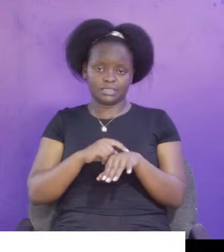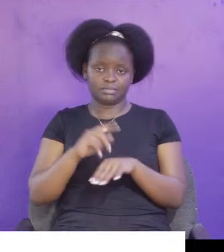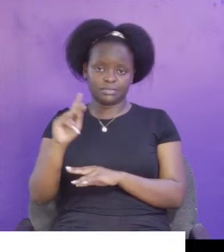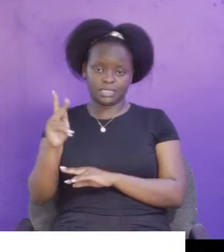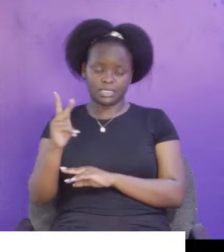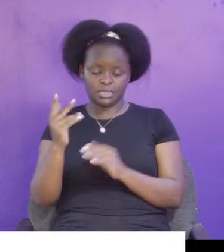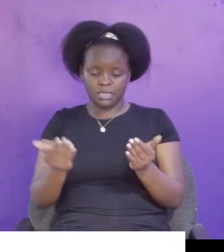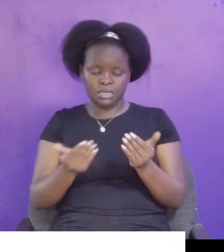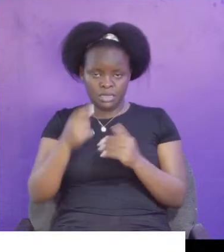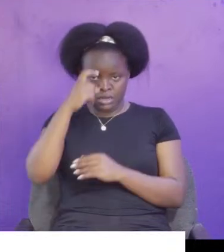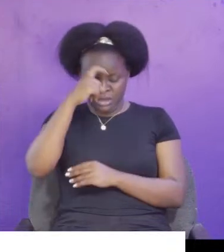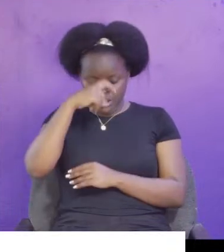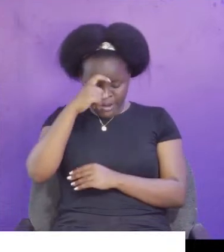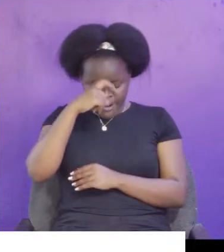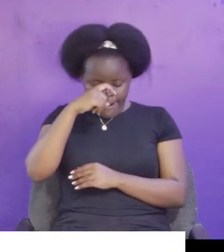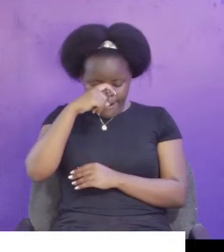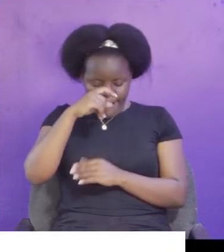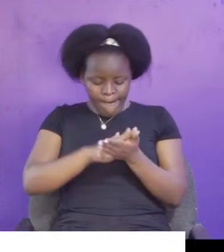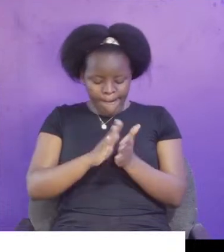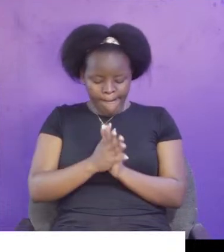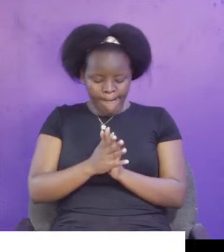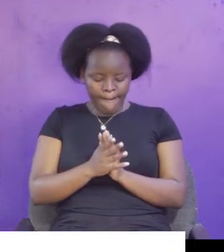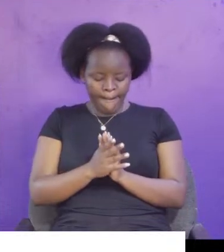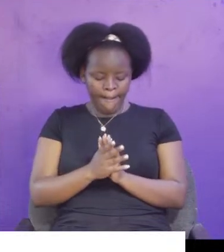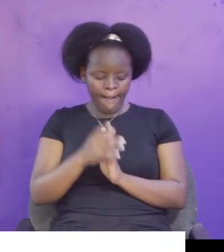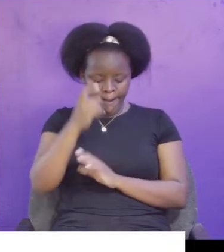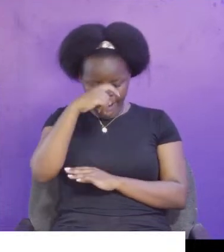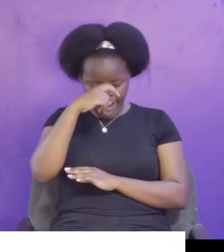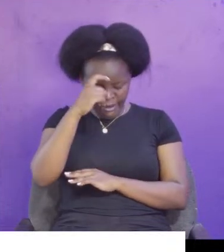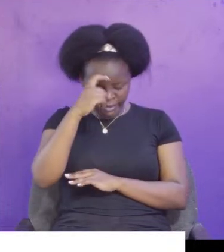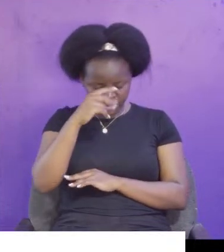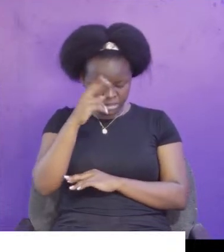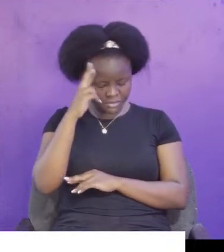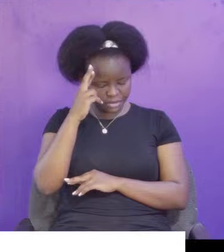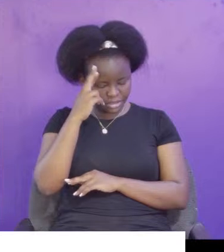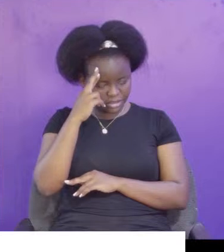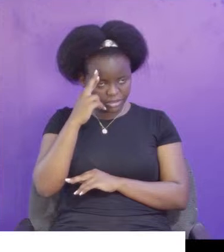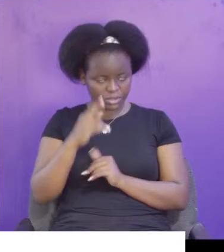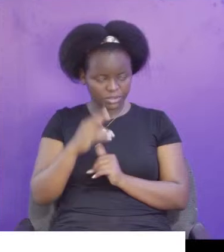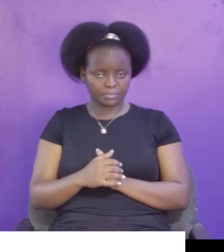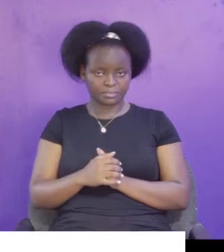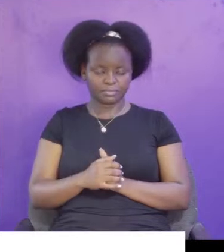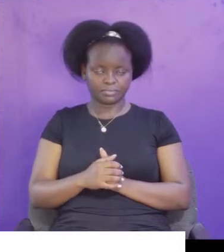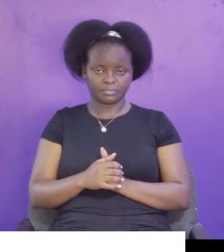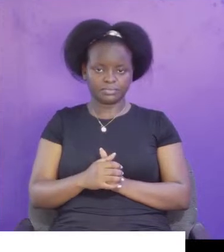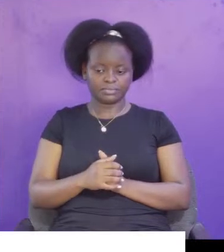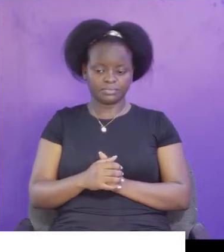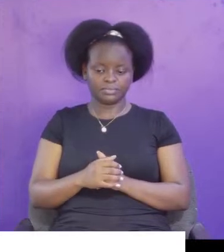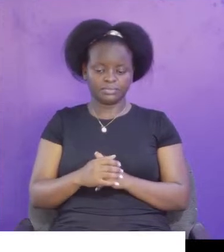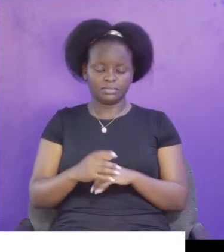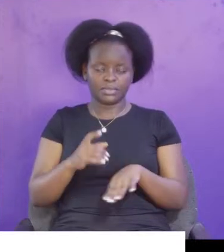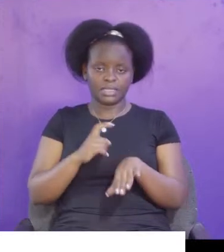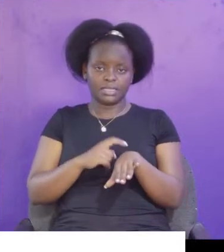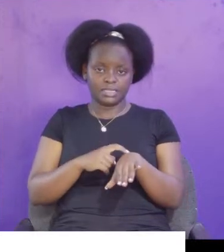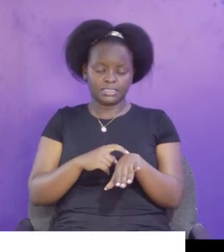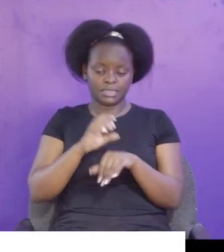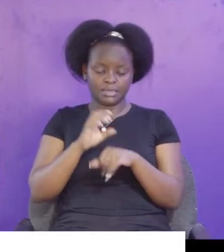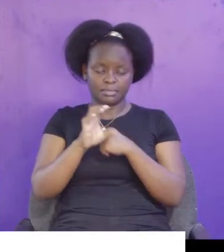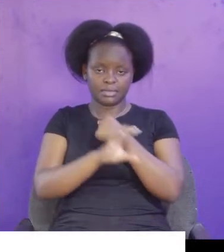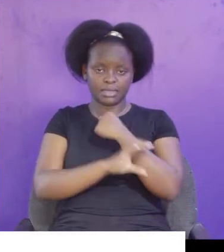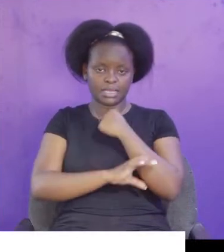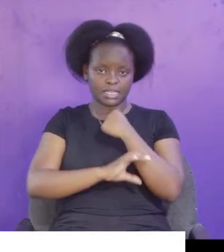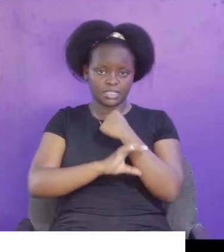he became the voice of reason courageously. And whenever the country needed a hand